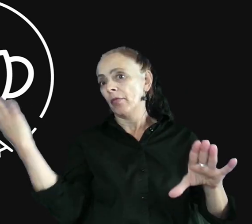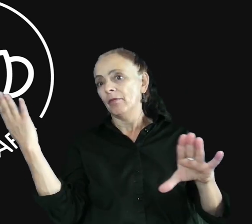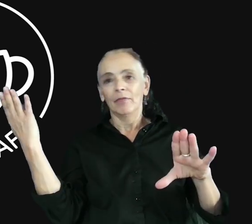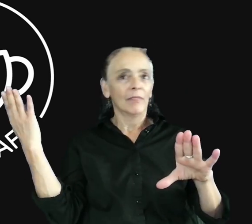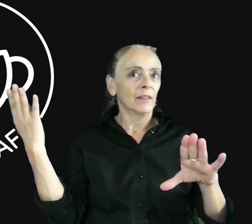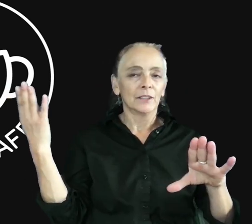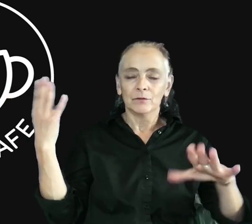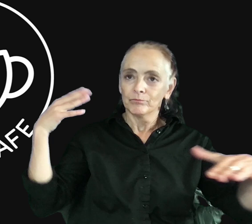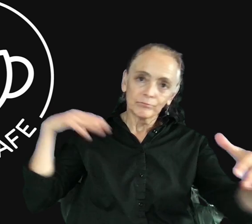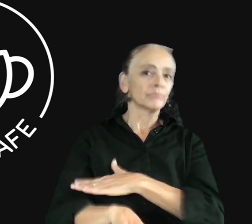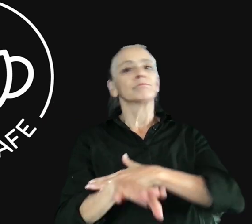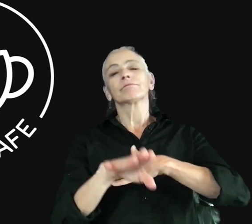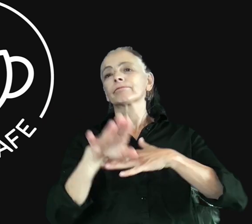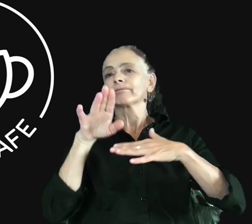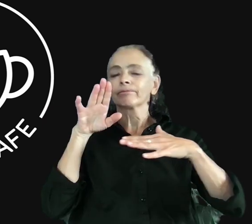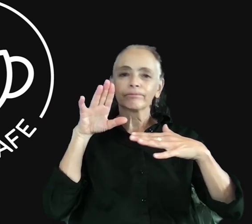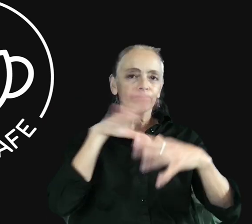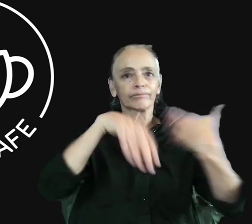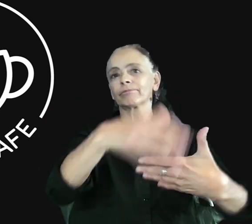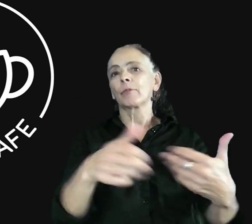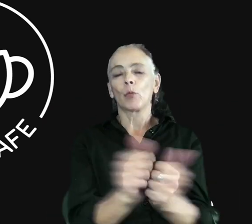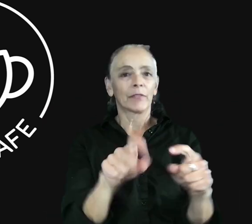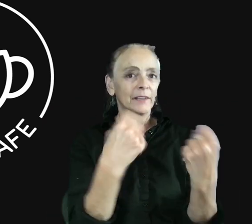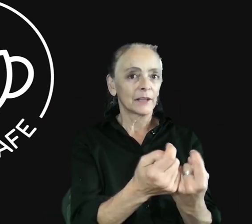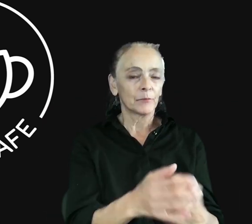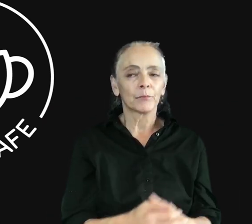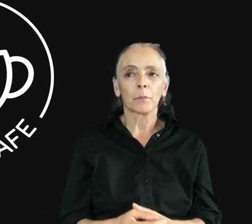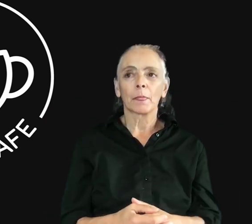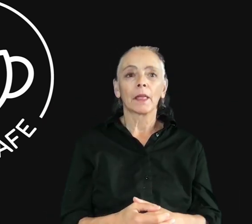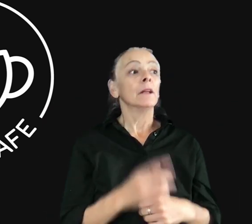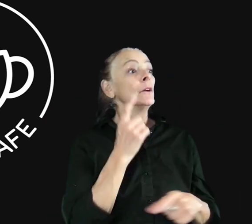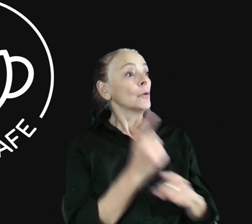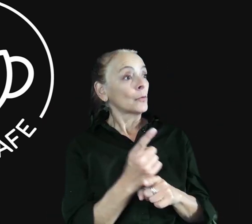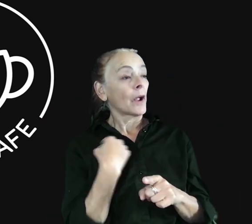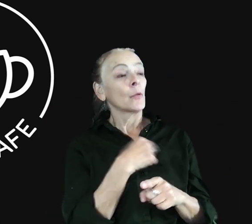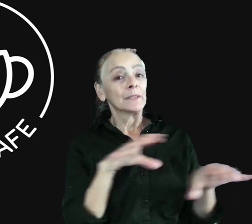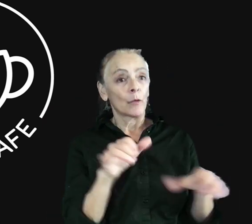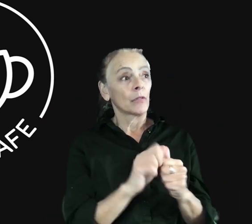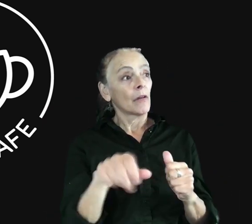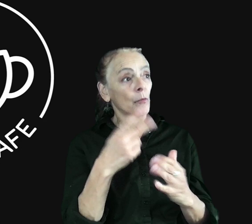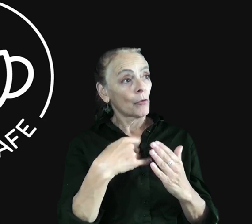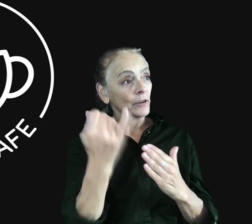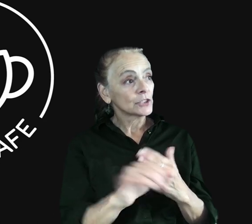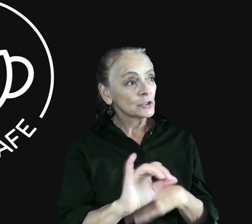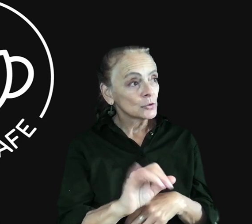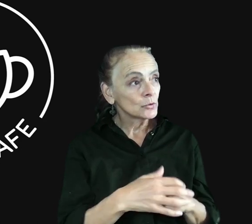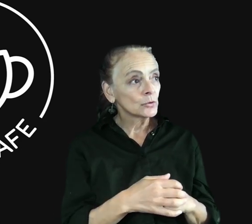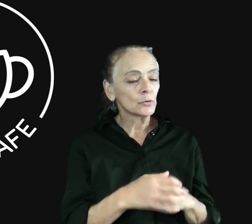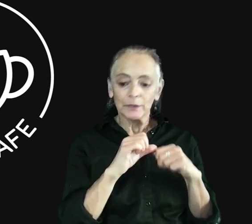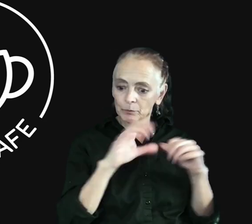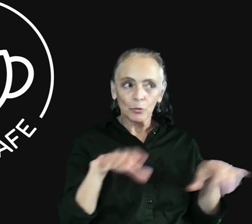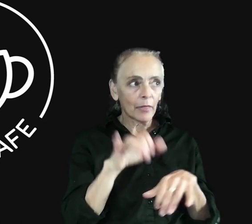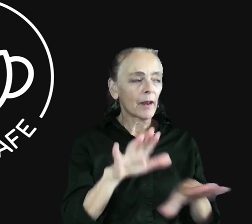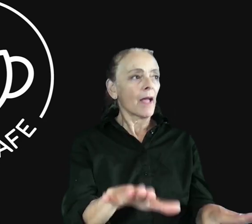team yeah and uh we did that on other projects as well and we keep doing that another project because that's a that's an excellent